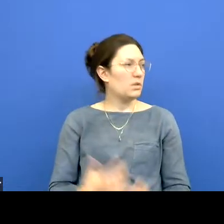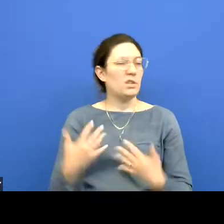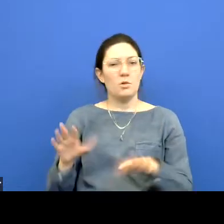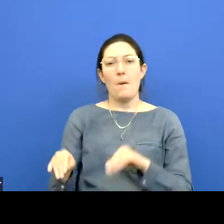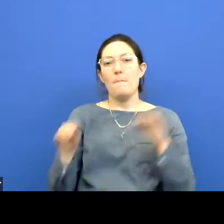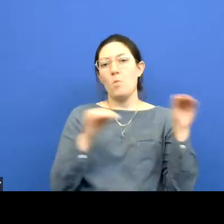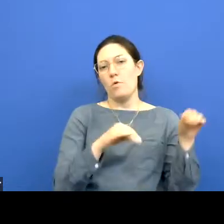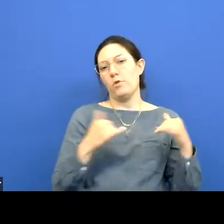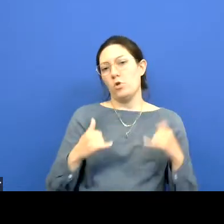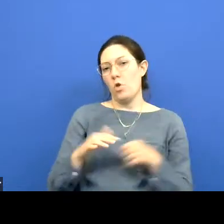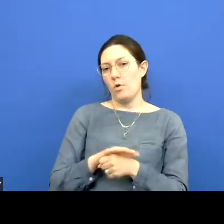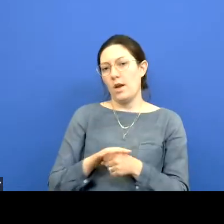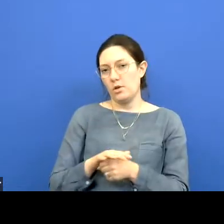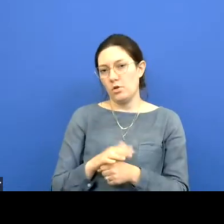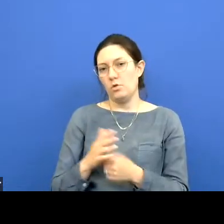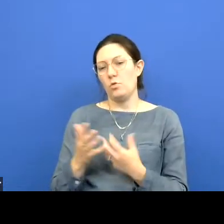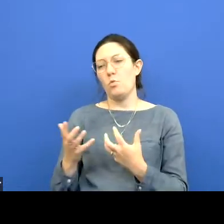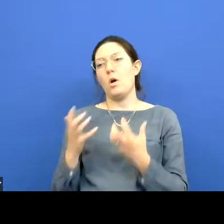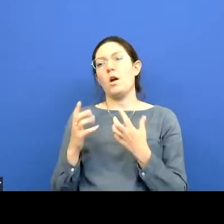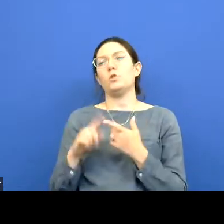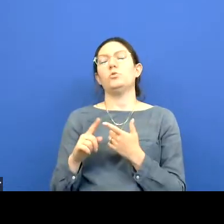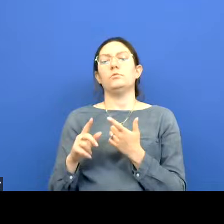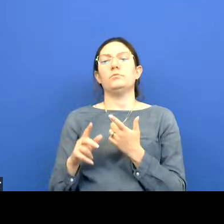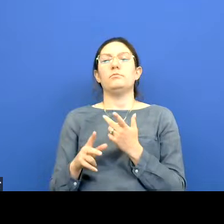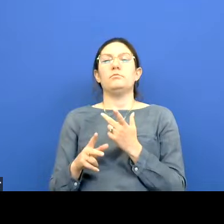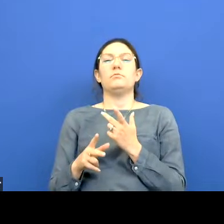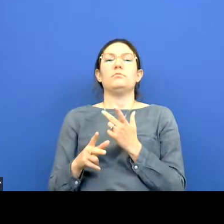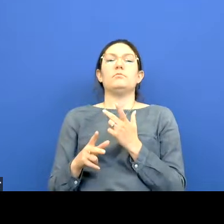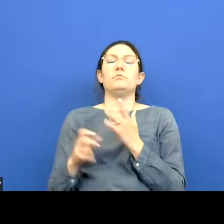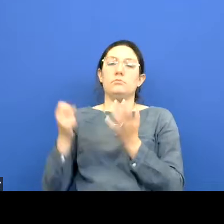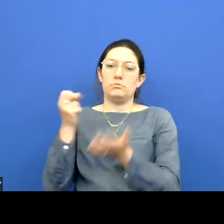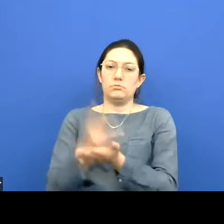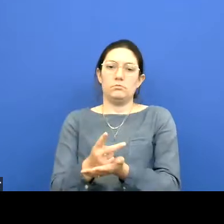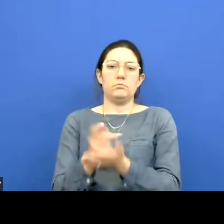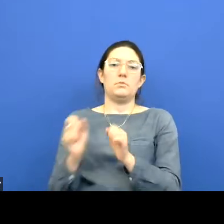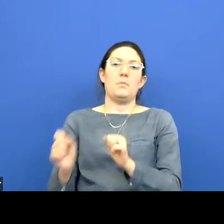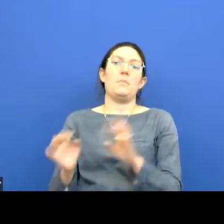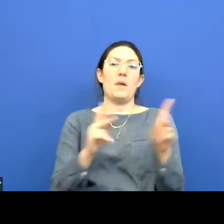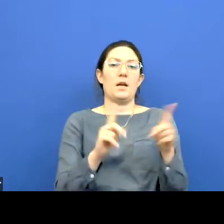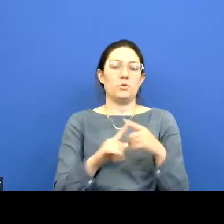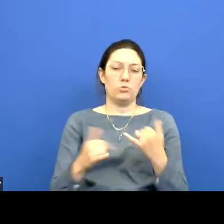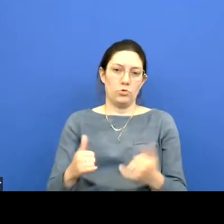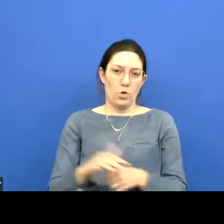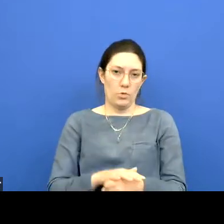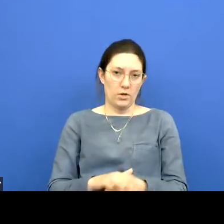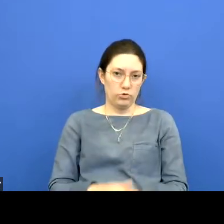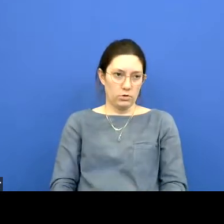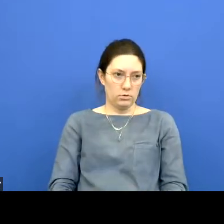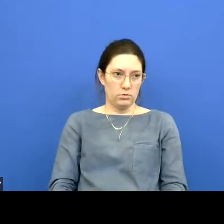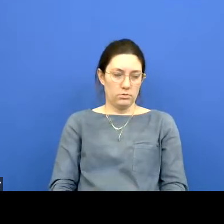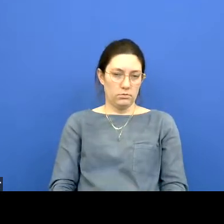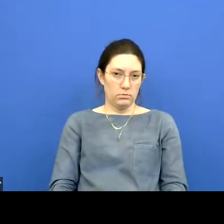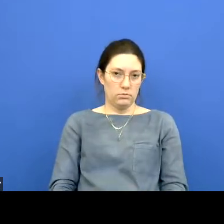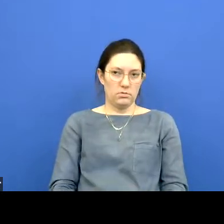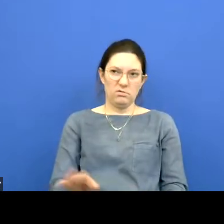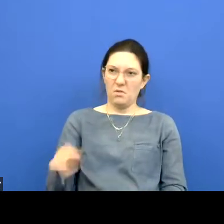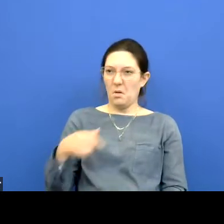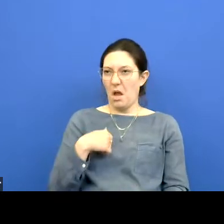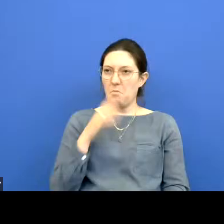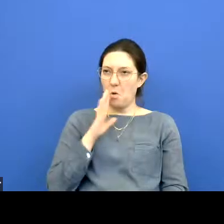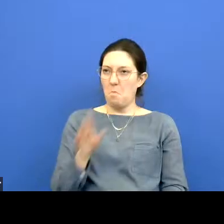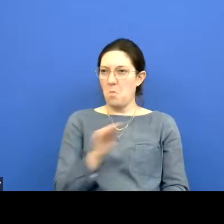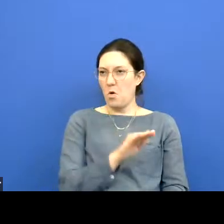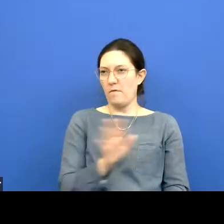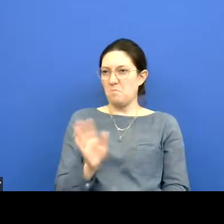current location, but he wanted to get the approval so that he could go back to his current location and say, well, I'm going to move. So from